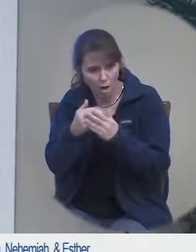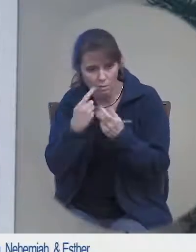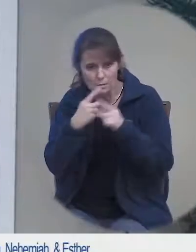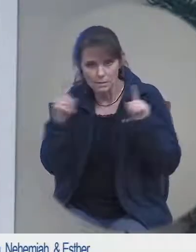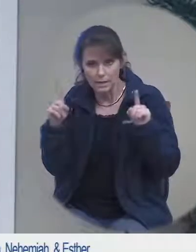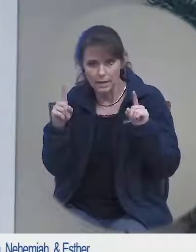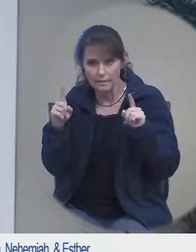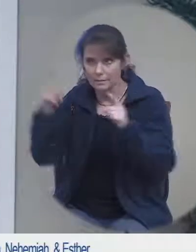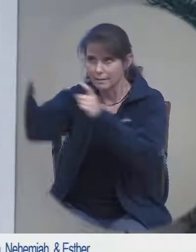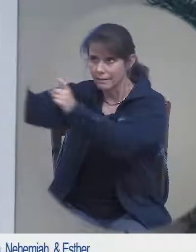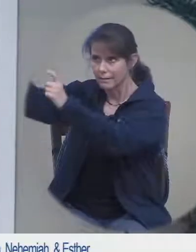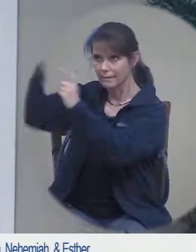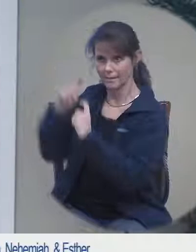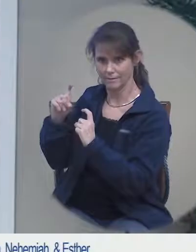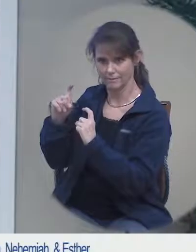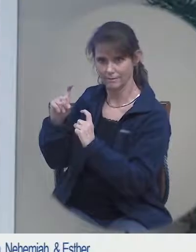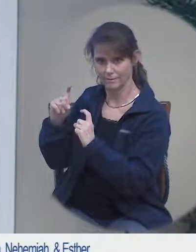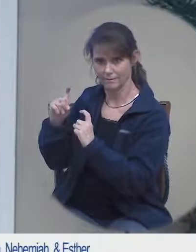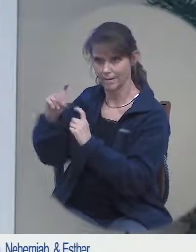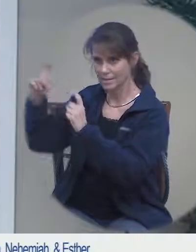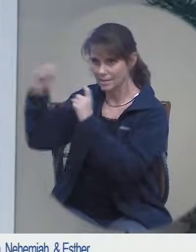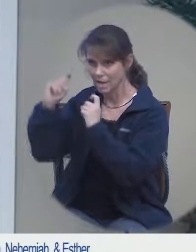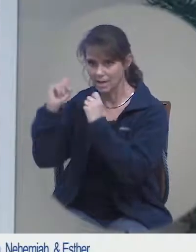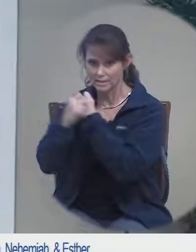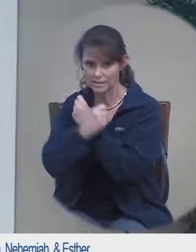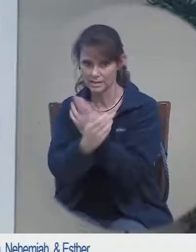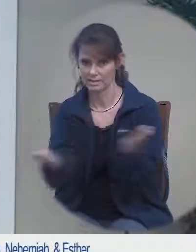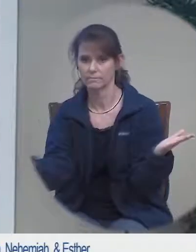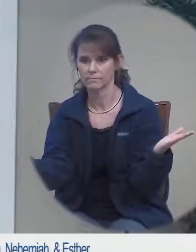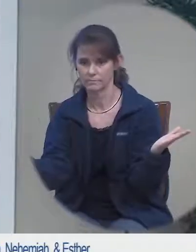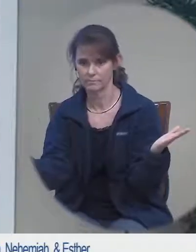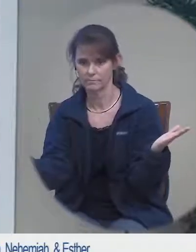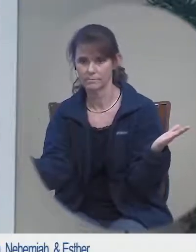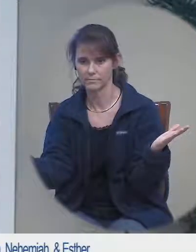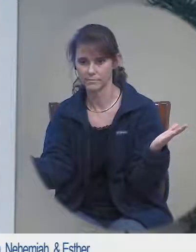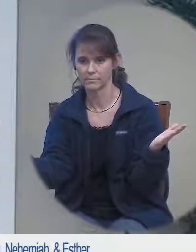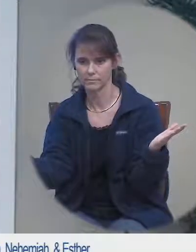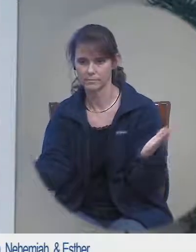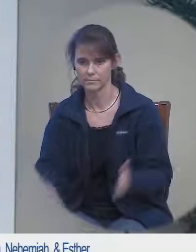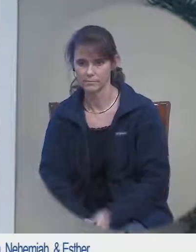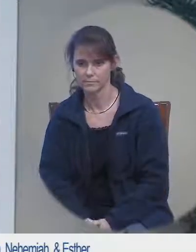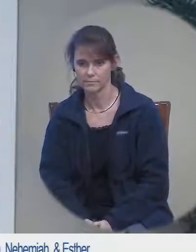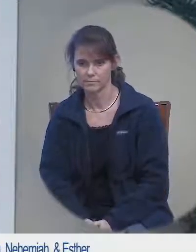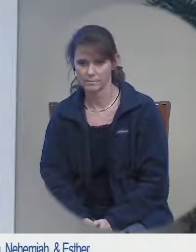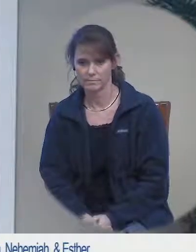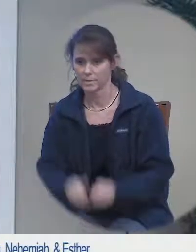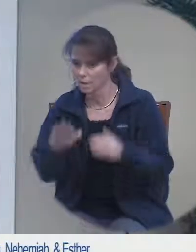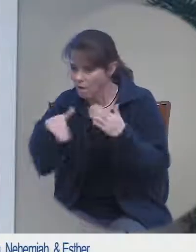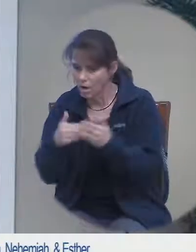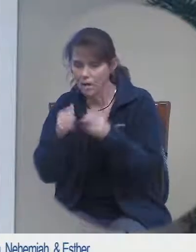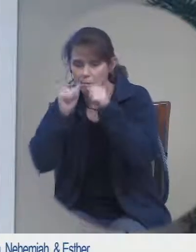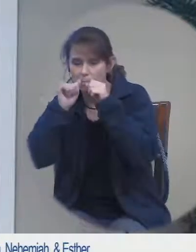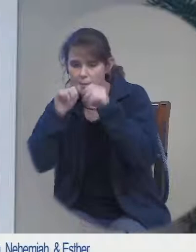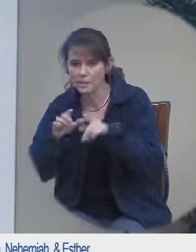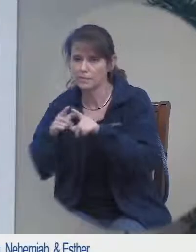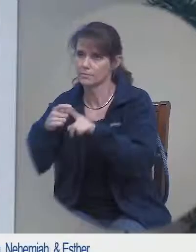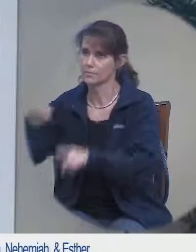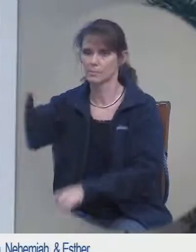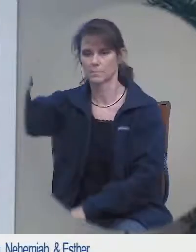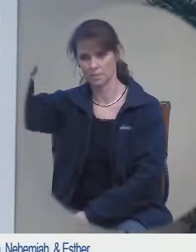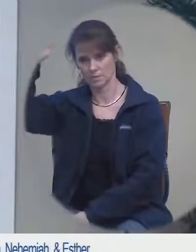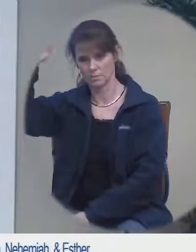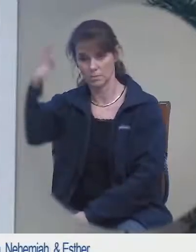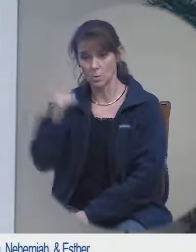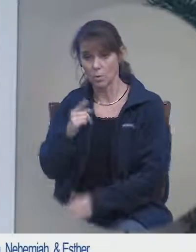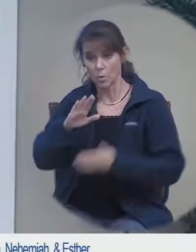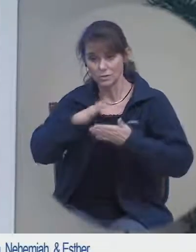from God. God had given them great joy. One of the Psalms, almost seems like it's a description